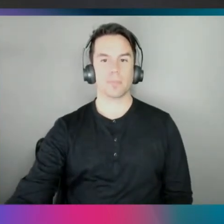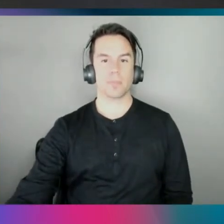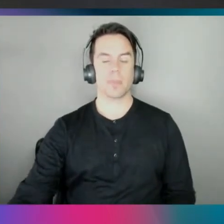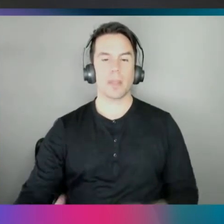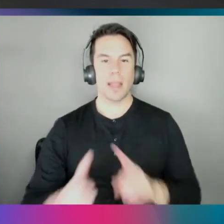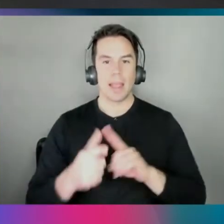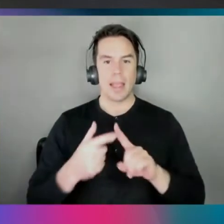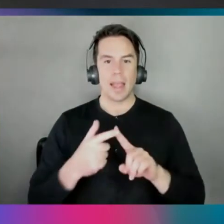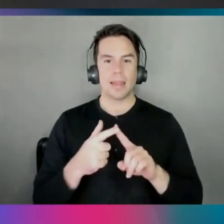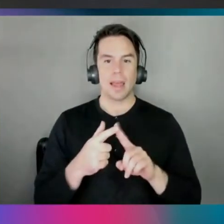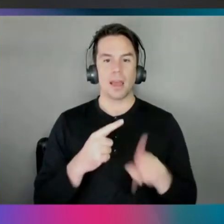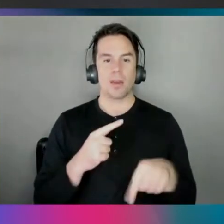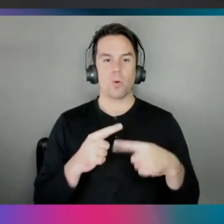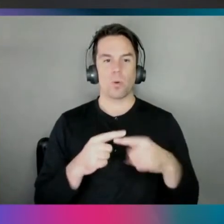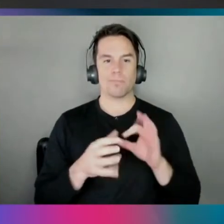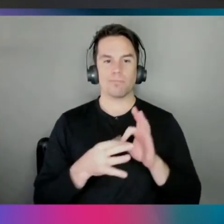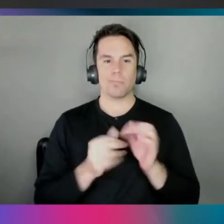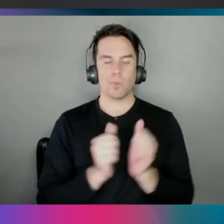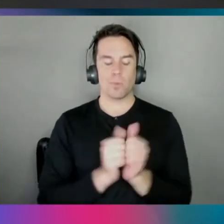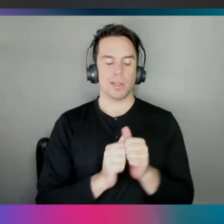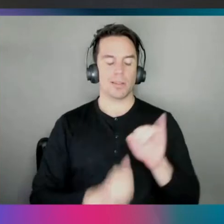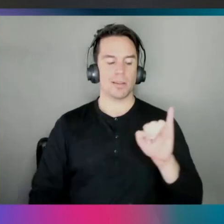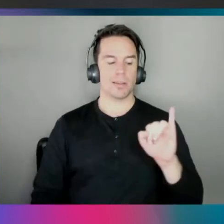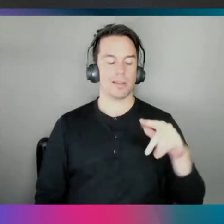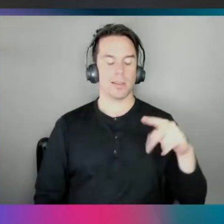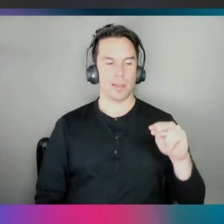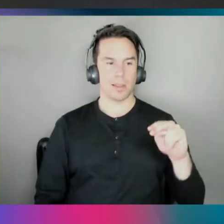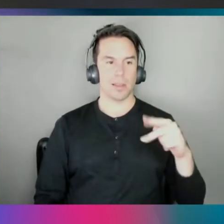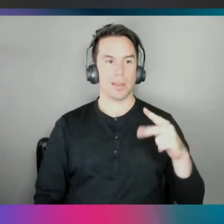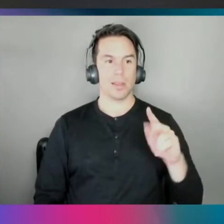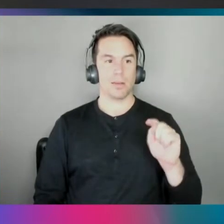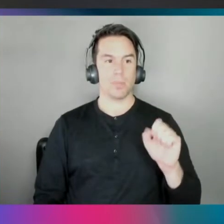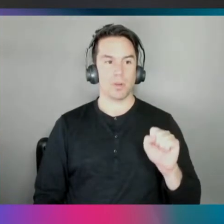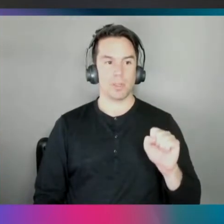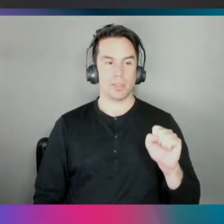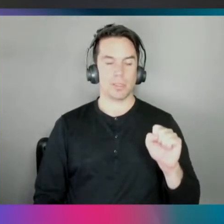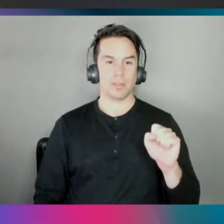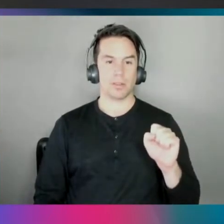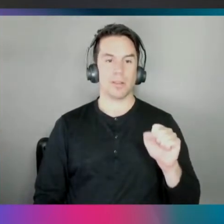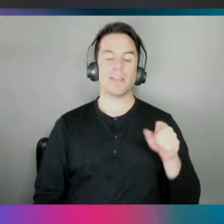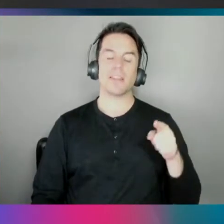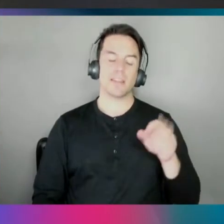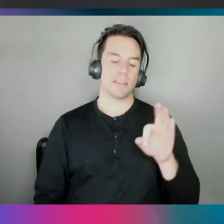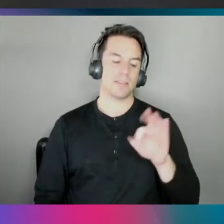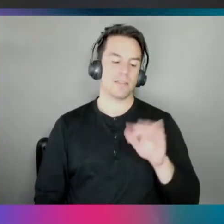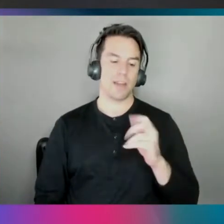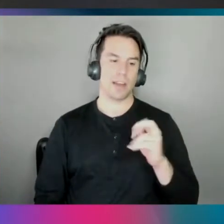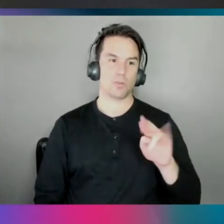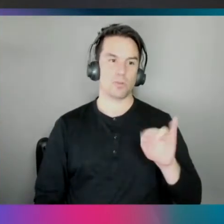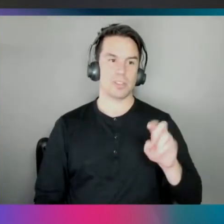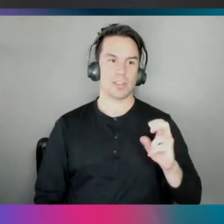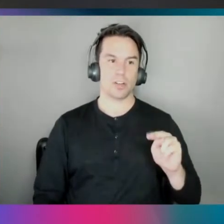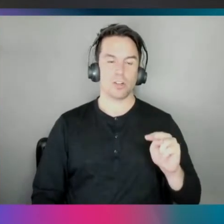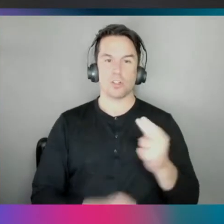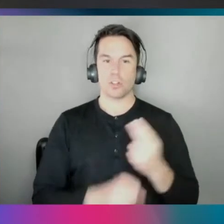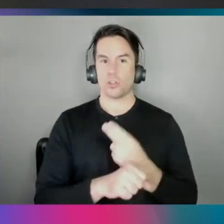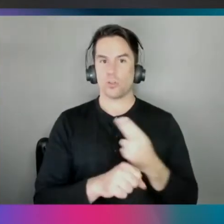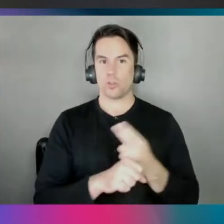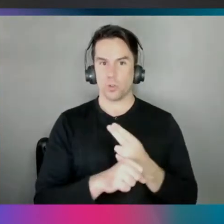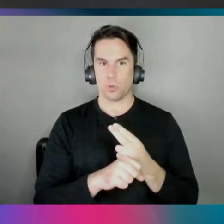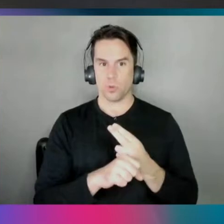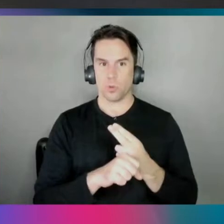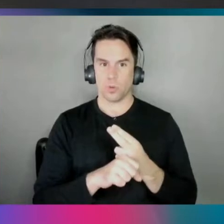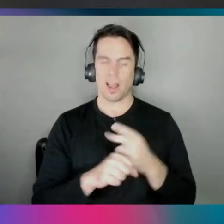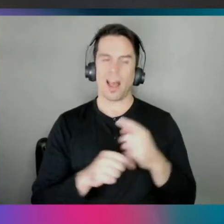that these factorizations use, so when we look at the inputs and outputs, and this is where we talk about the fact that these like to